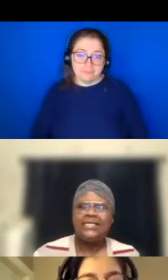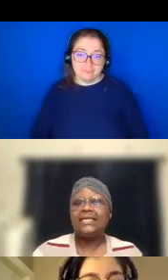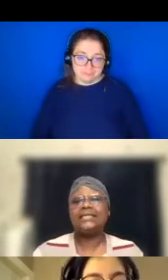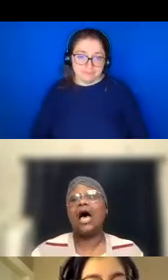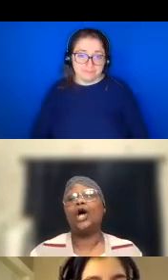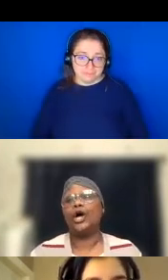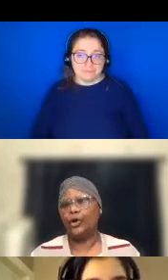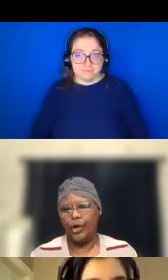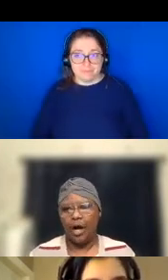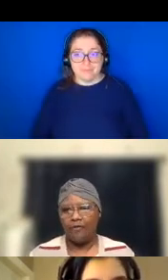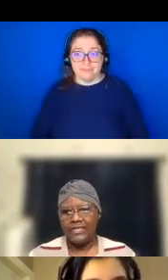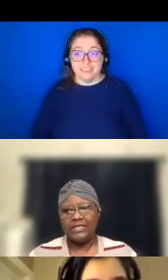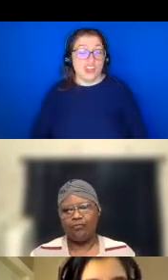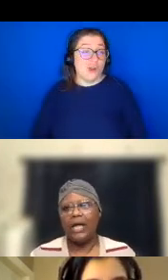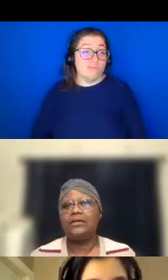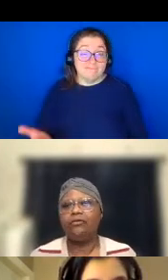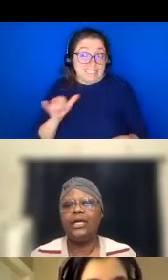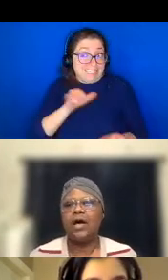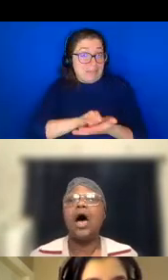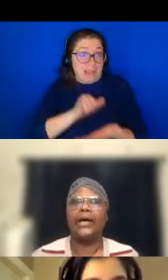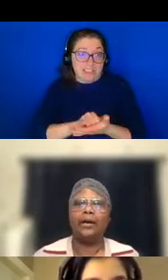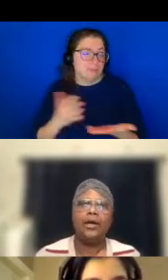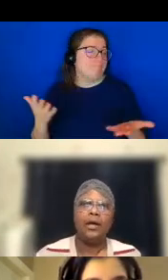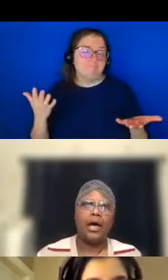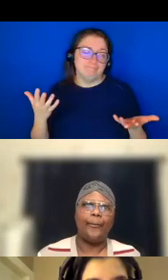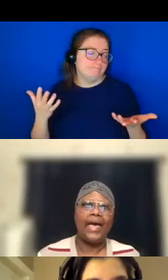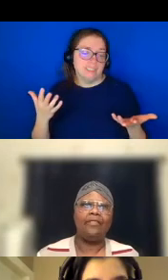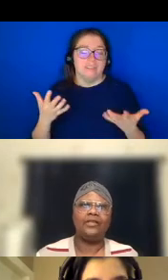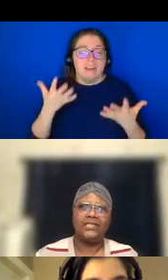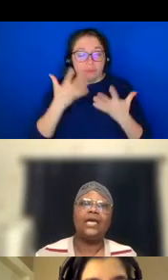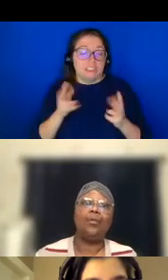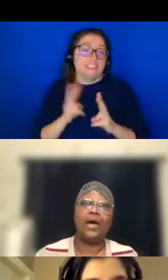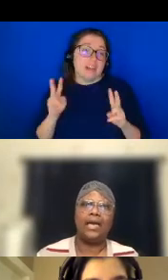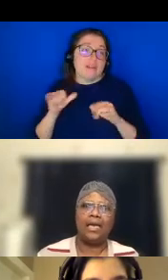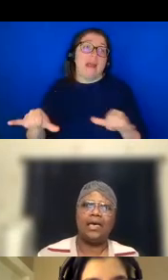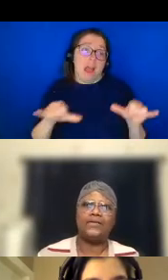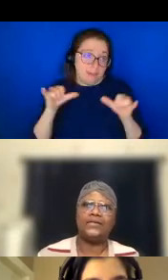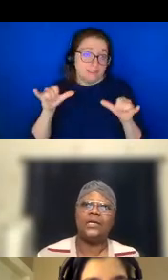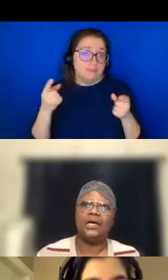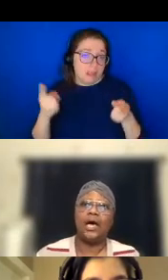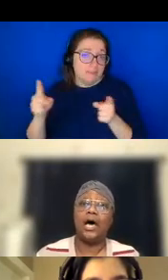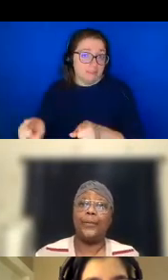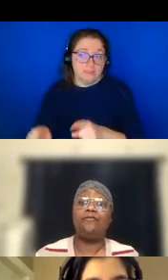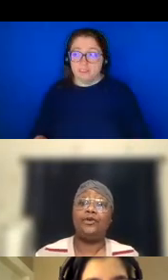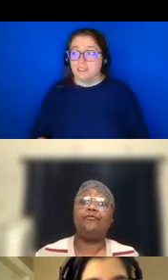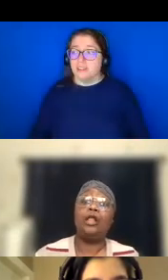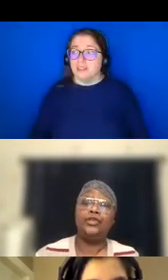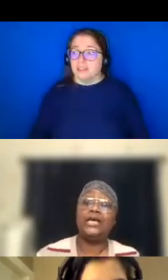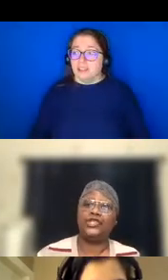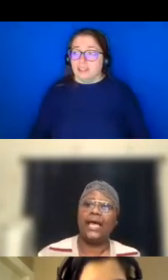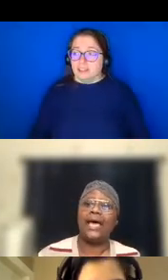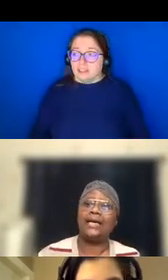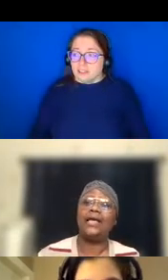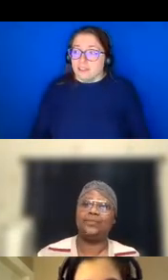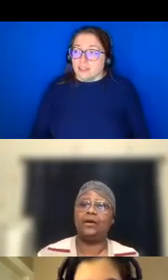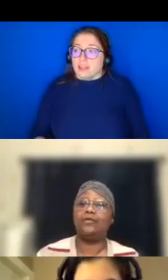this is not unheard of. This is relatively common. And the takeaway is, if you fall and you hit